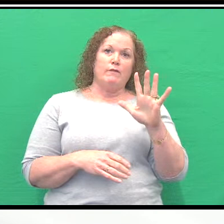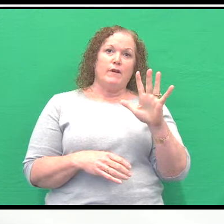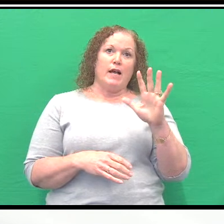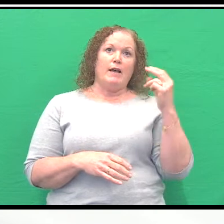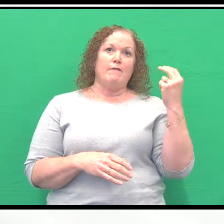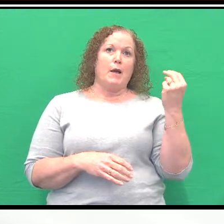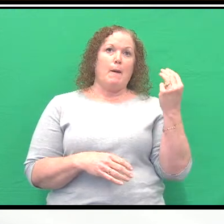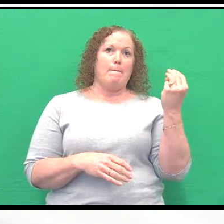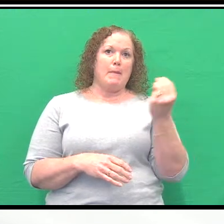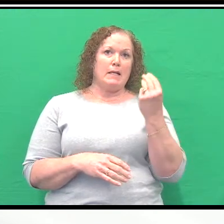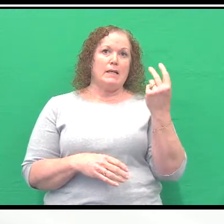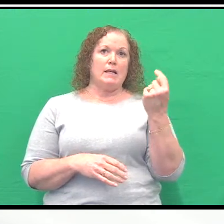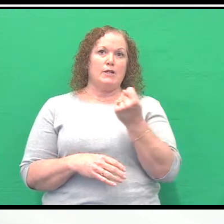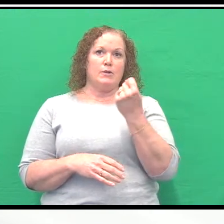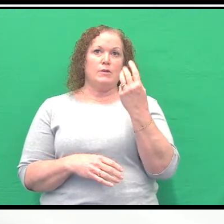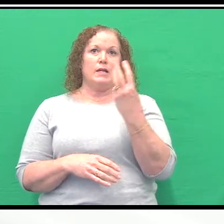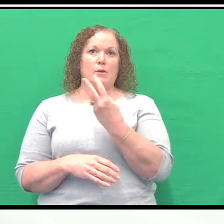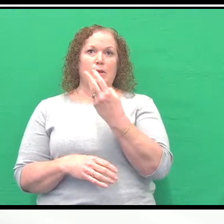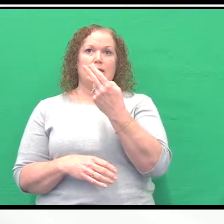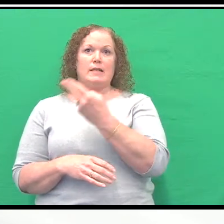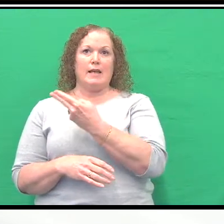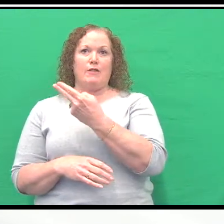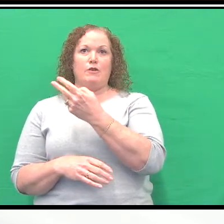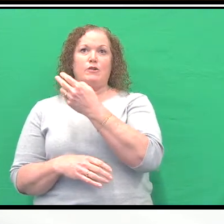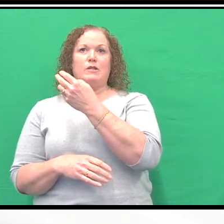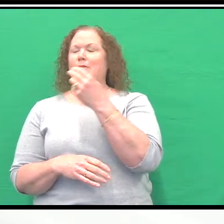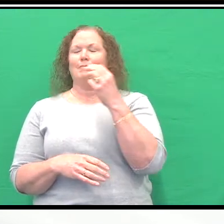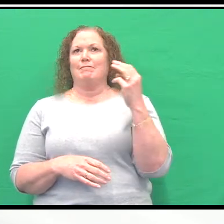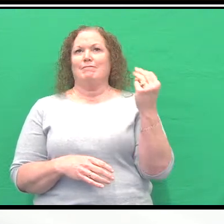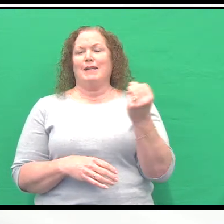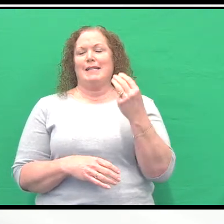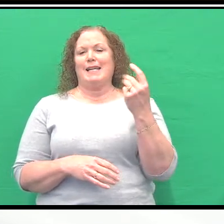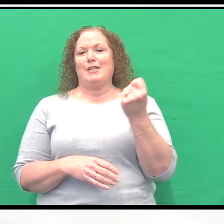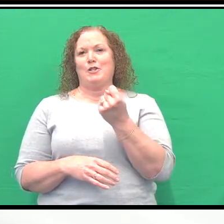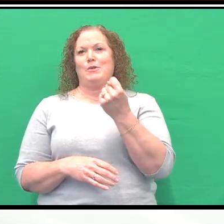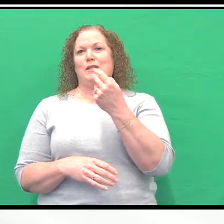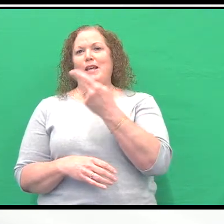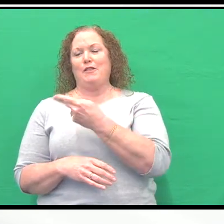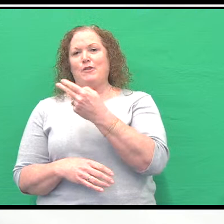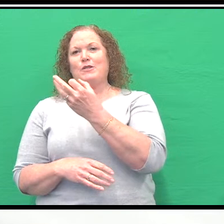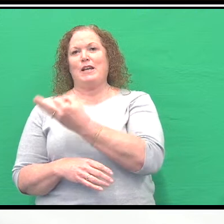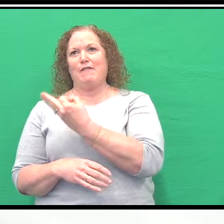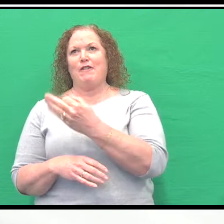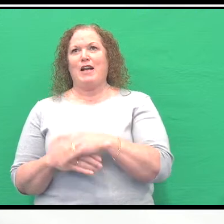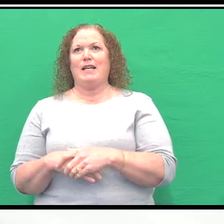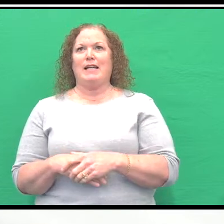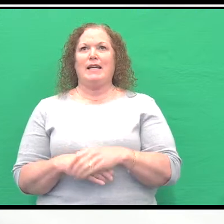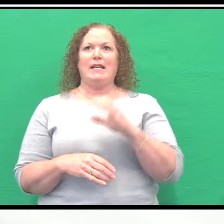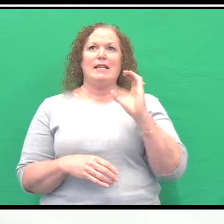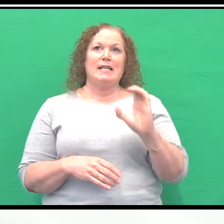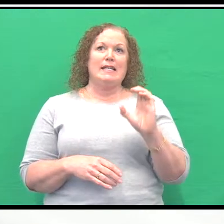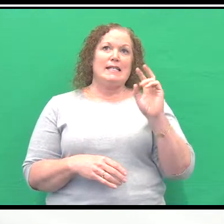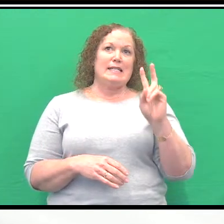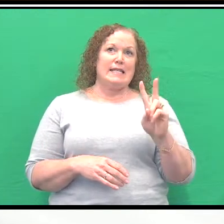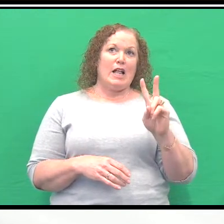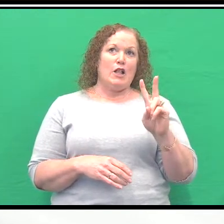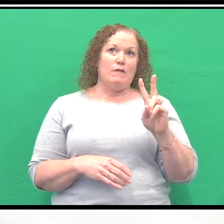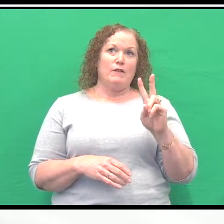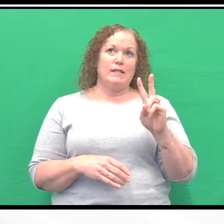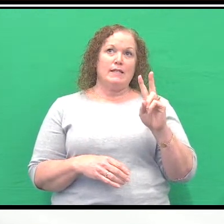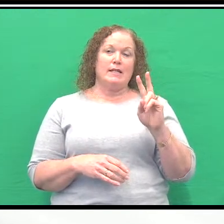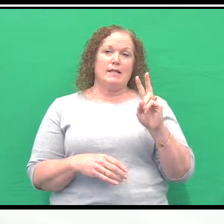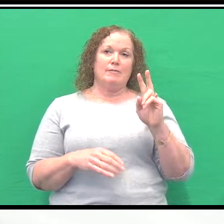Friday. Cielo Vista Charter will remain 8 o'clock. One thing I really want to note here is our elementary schools. They